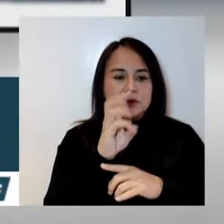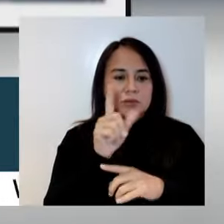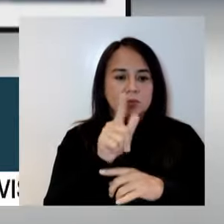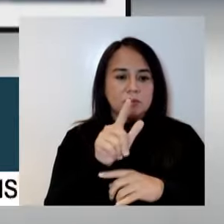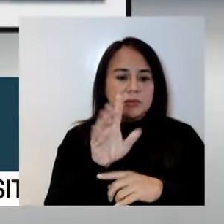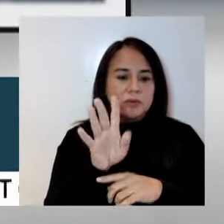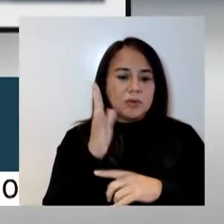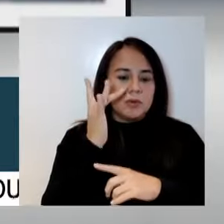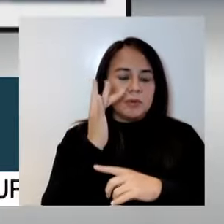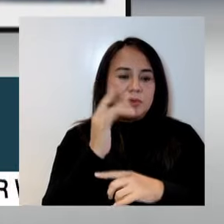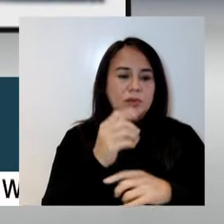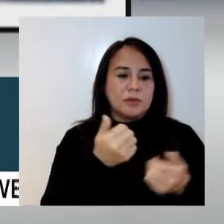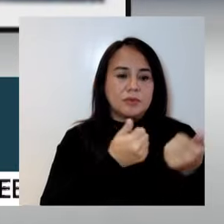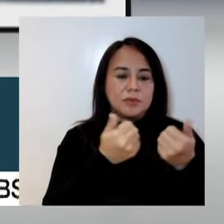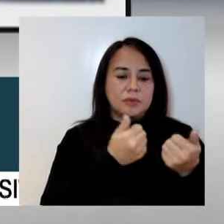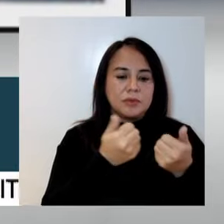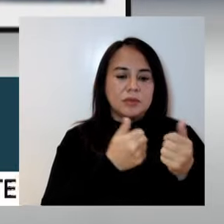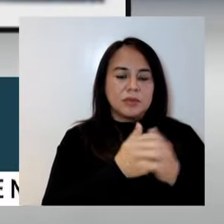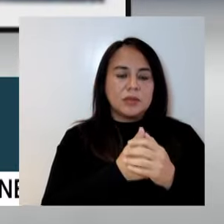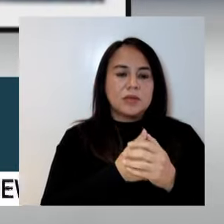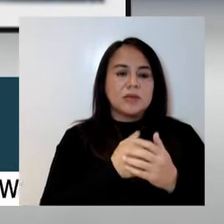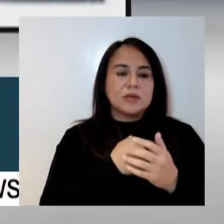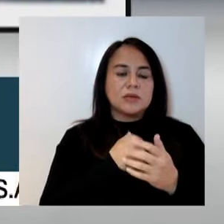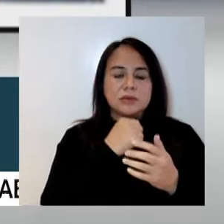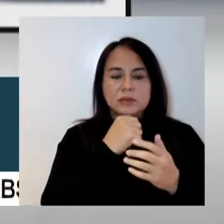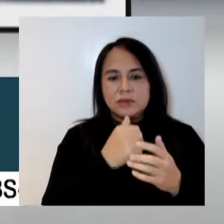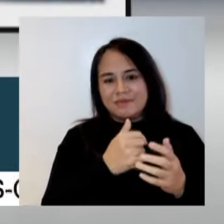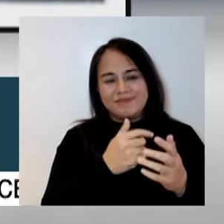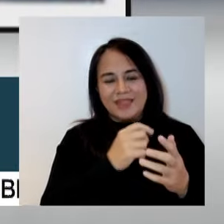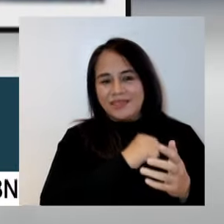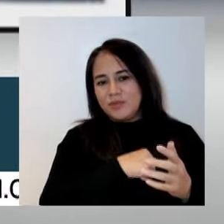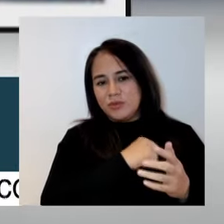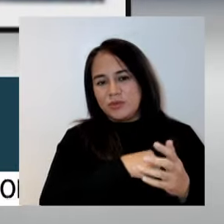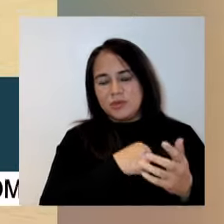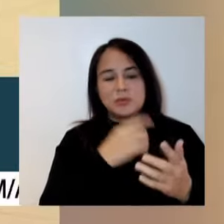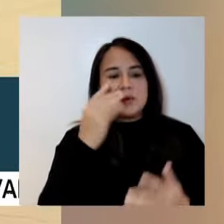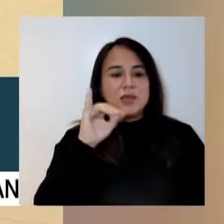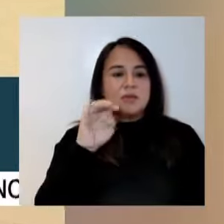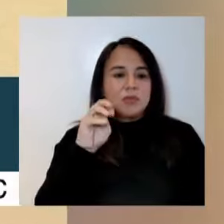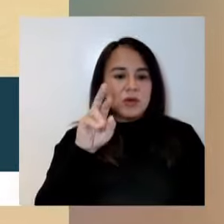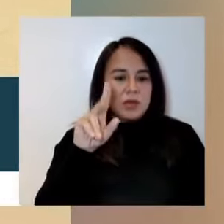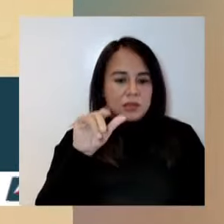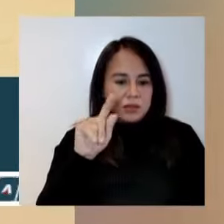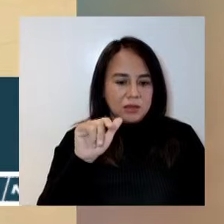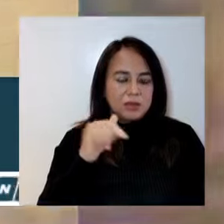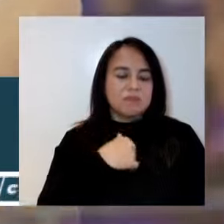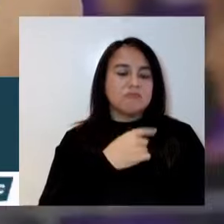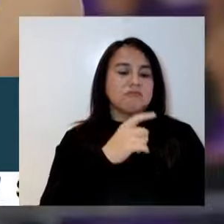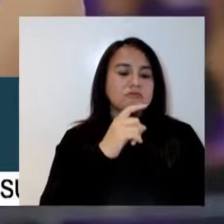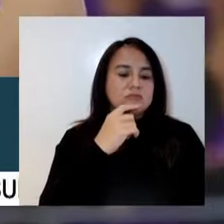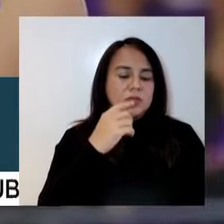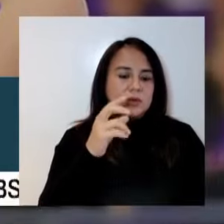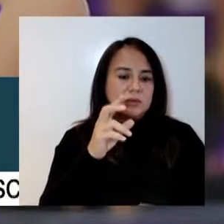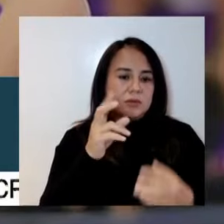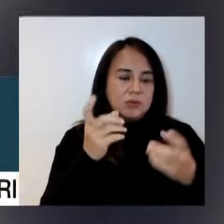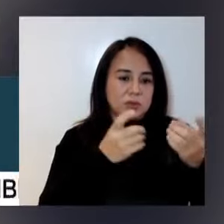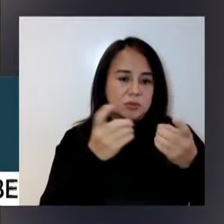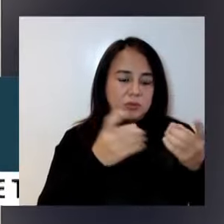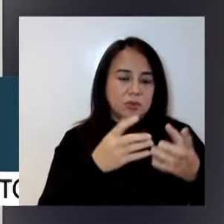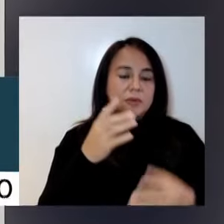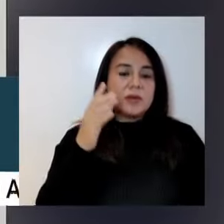for administrative case of conduct unbecoming of a police officer due to immorality. PNP 4A Regional Director Police Brigadier General